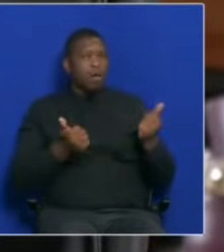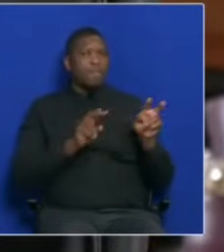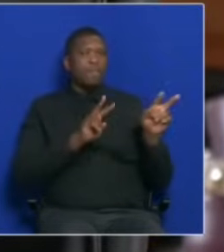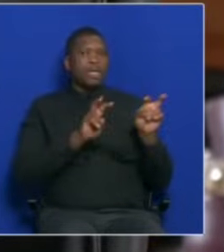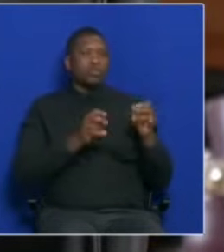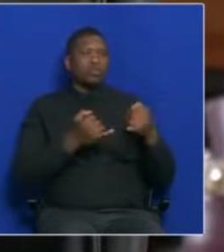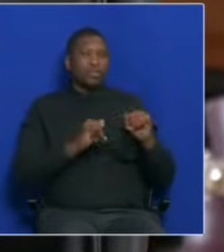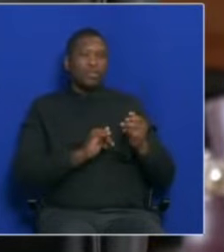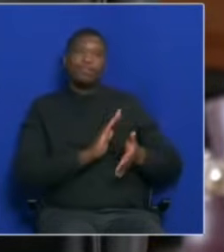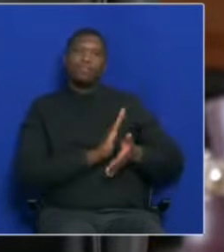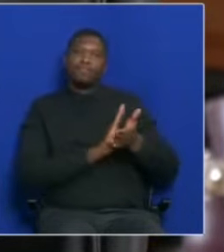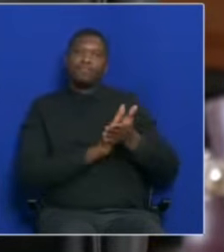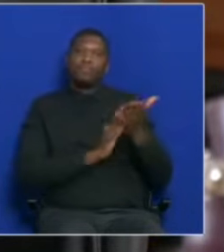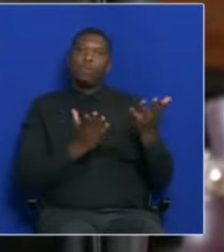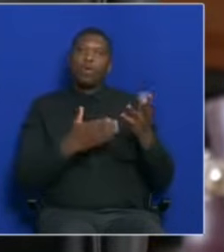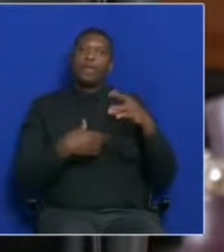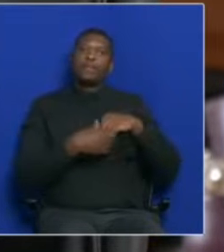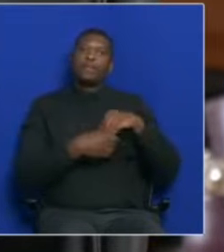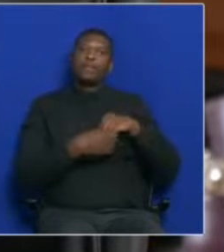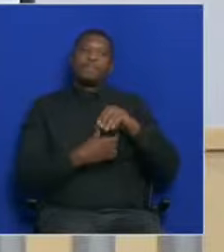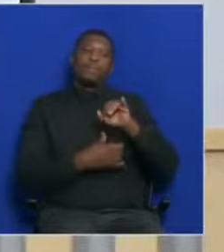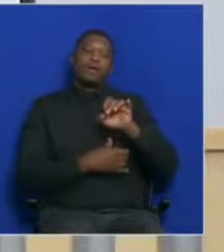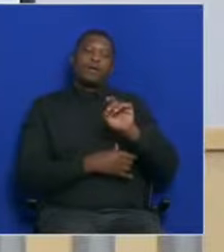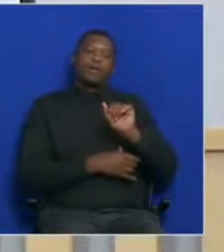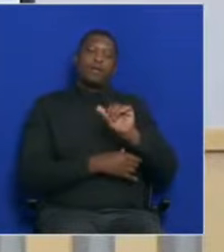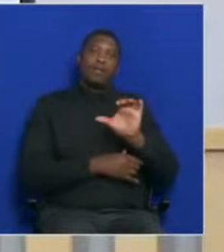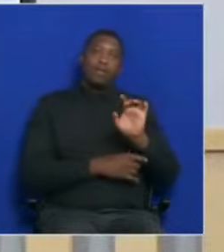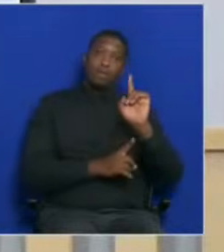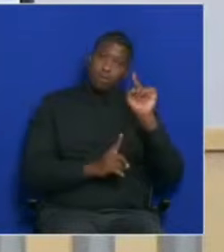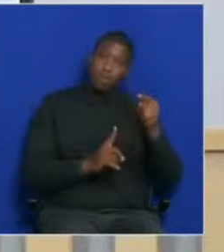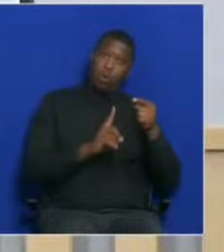IDAC in order to deal with Mr. Nkabinde.